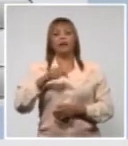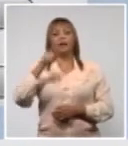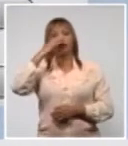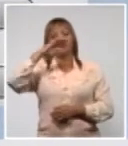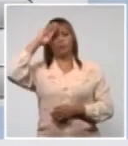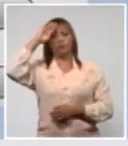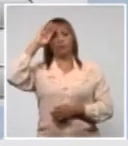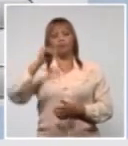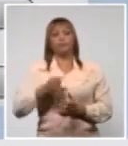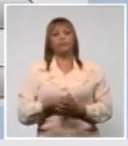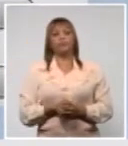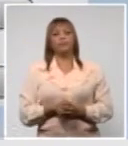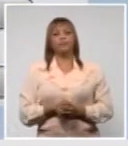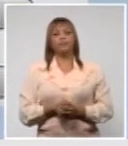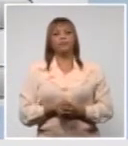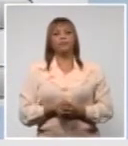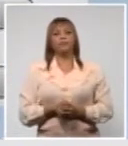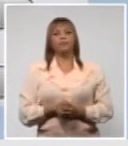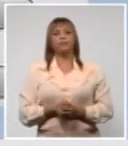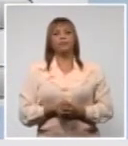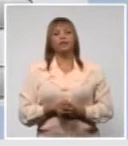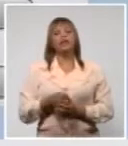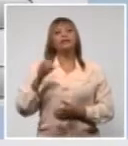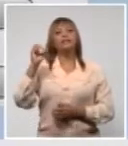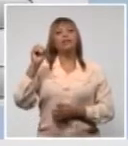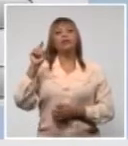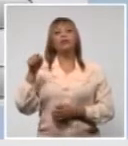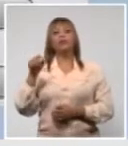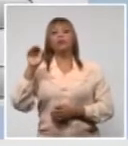the pandemic began to